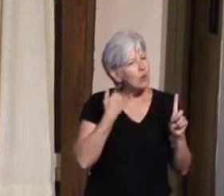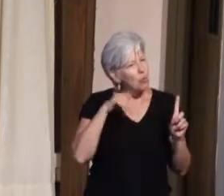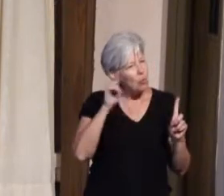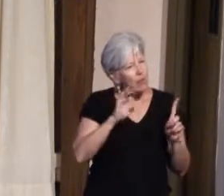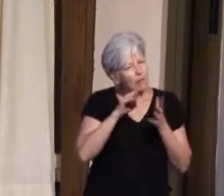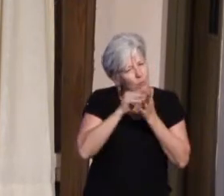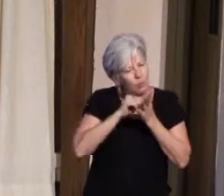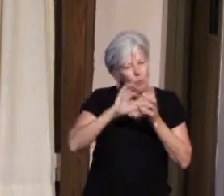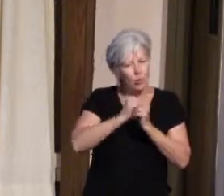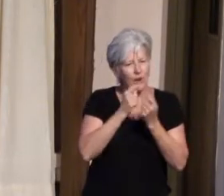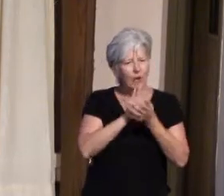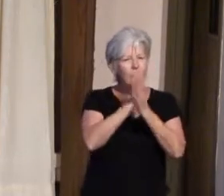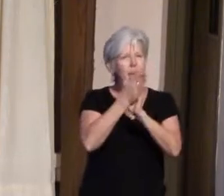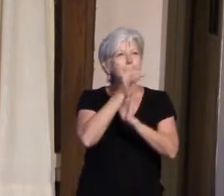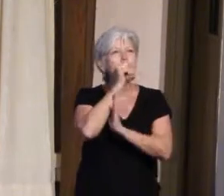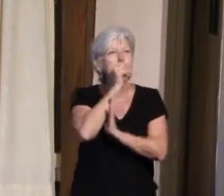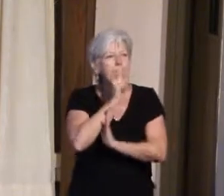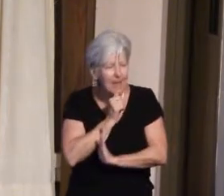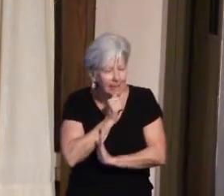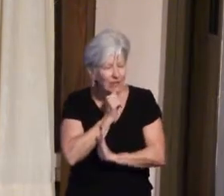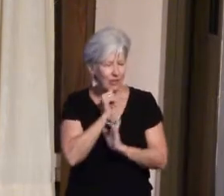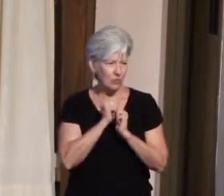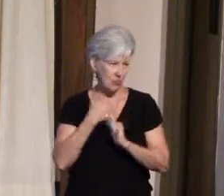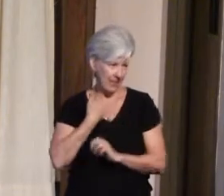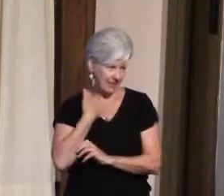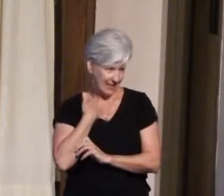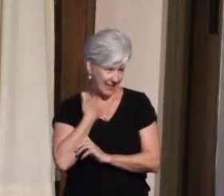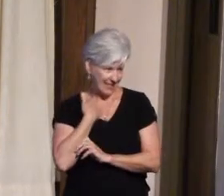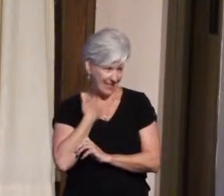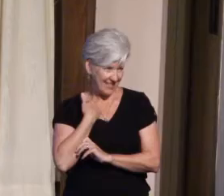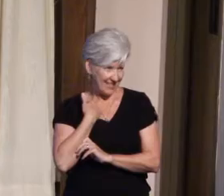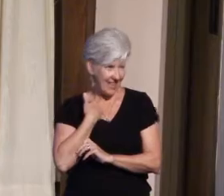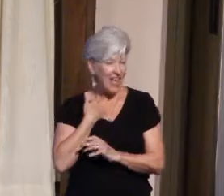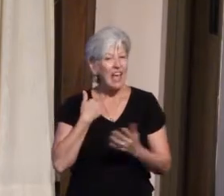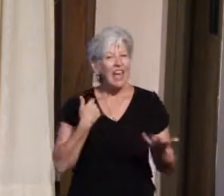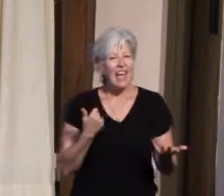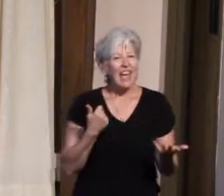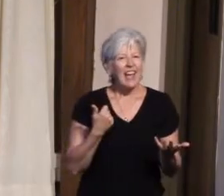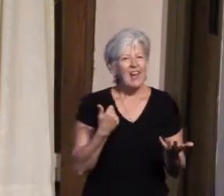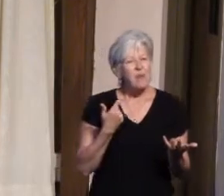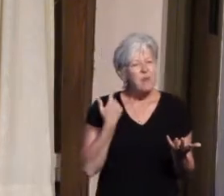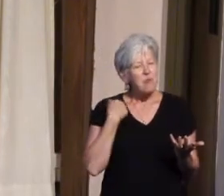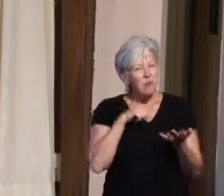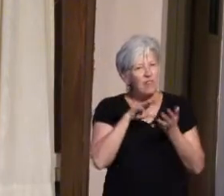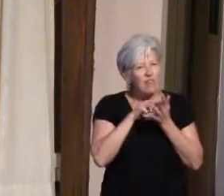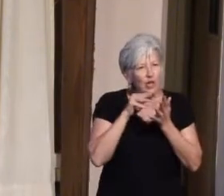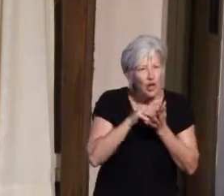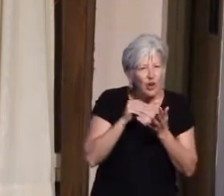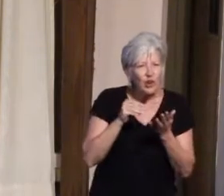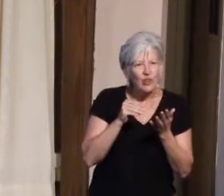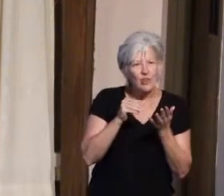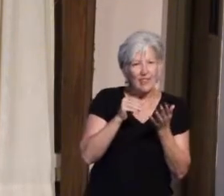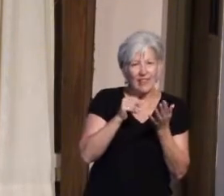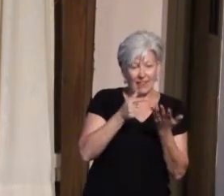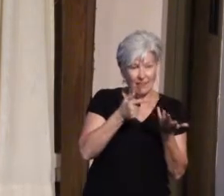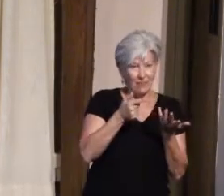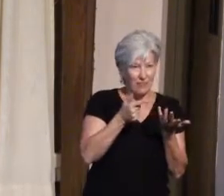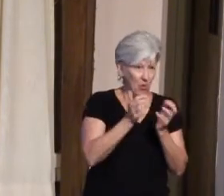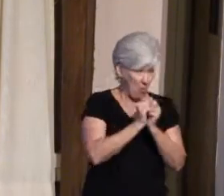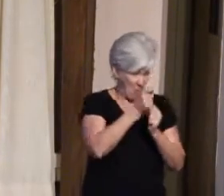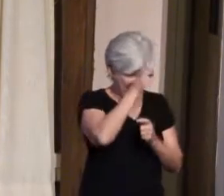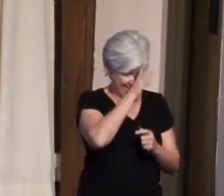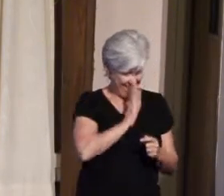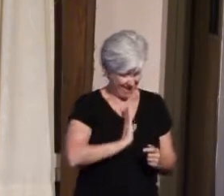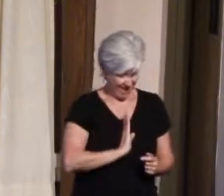patience, we've learned, instead of talking about divine order, we also don't talk about patience. Because what happens is we get an infinite number